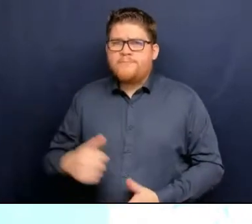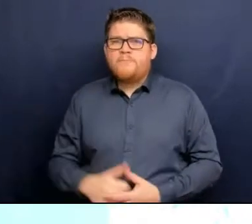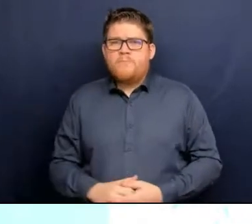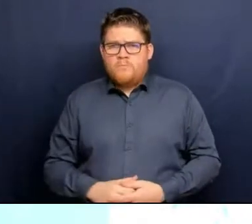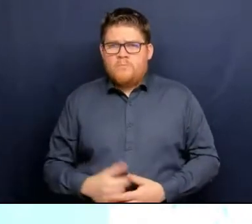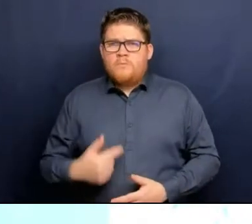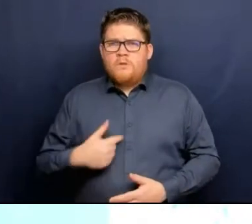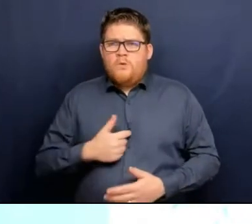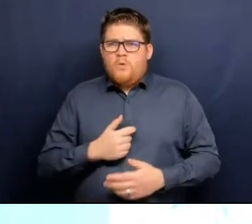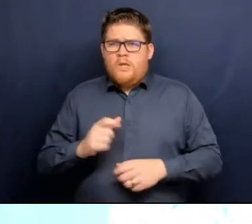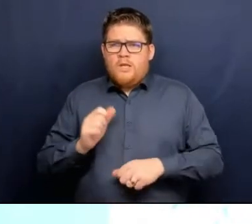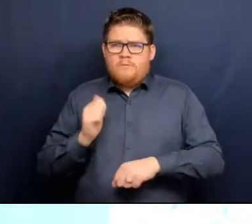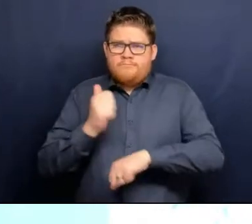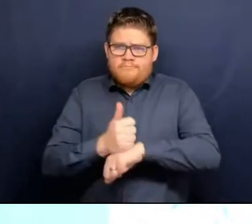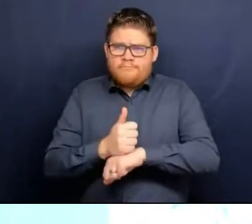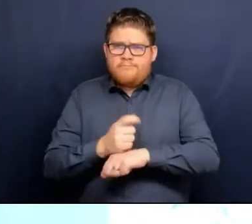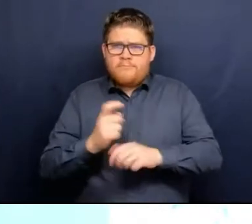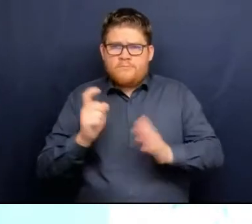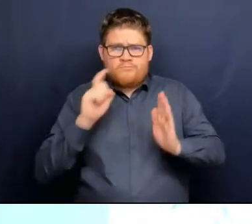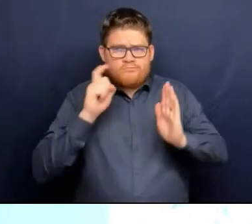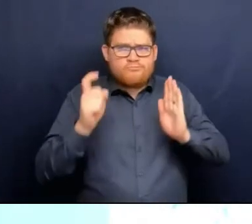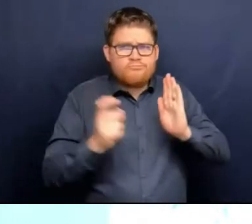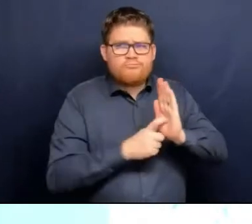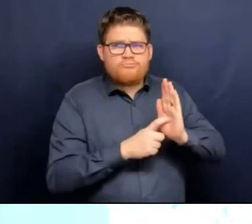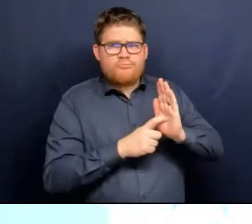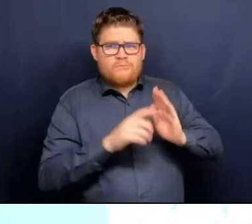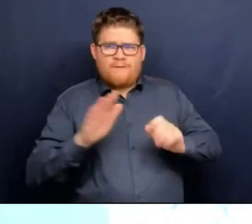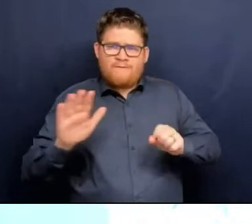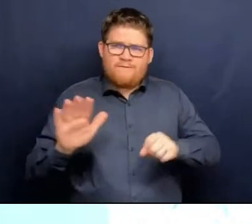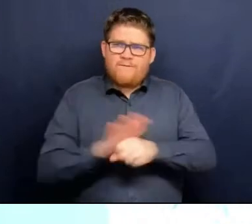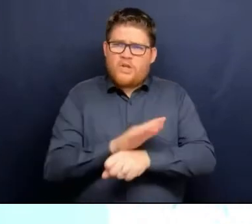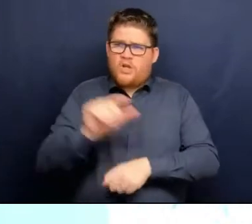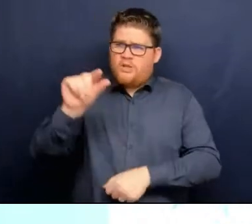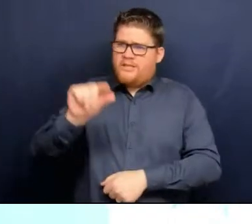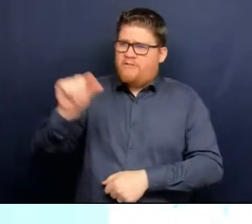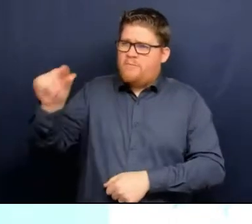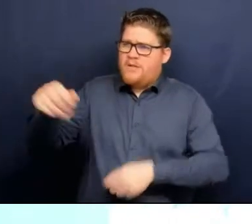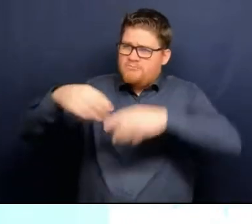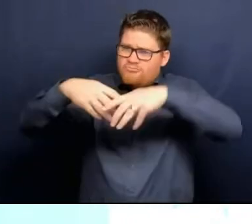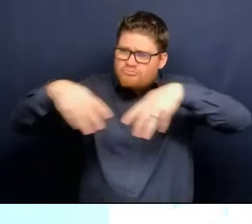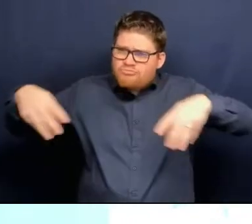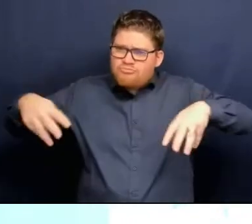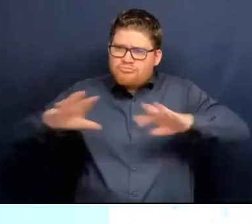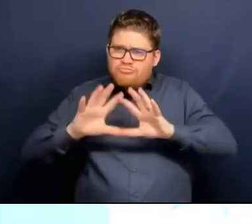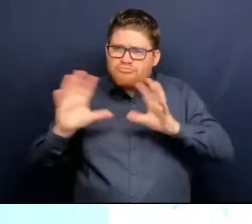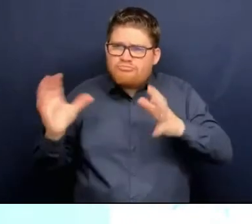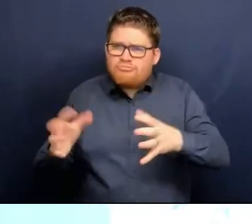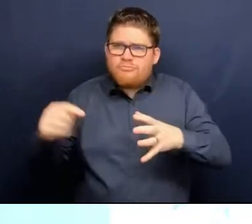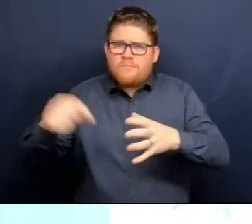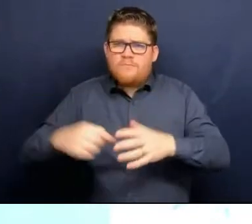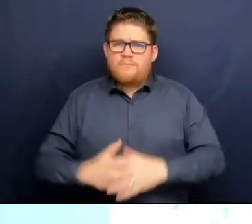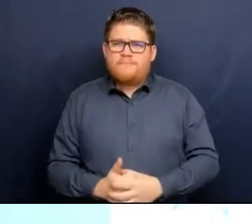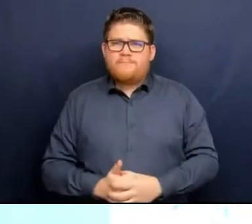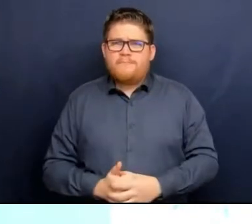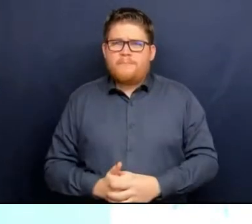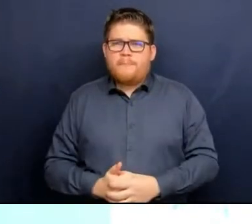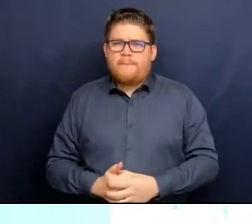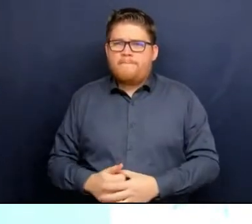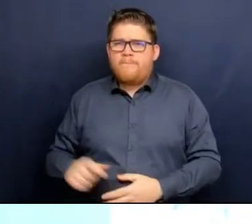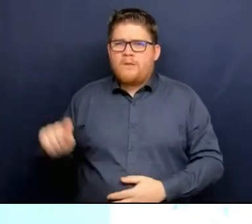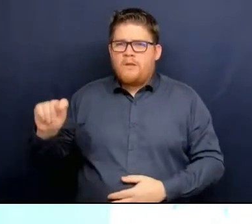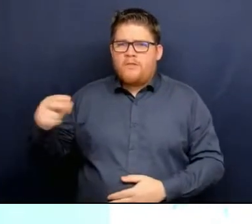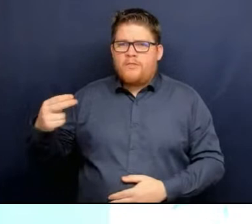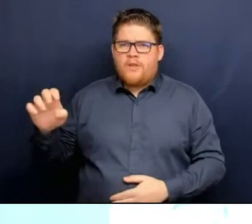of Indigenous Relations and Reconciliation, but rather the entire government, called the Secretariat. And it is going